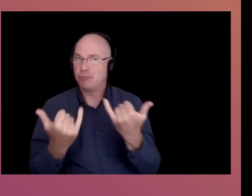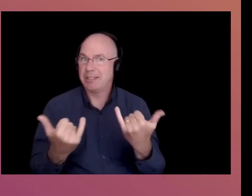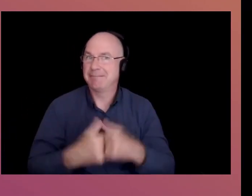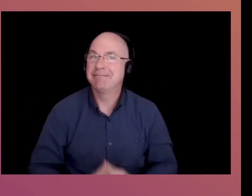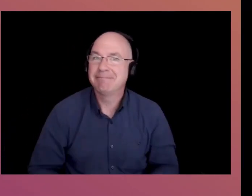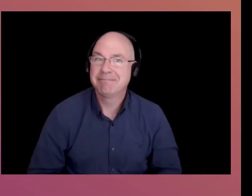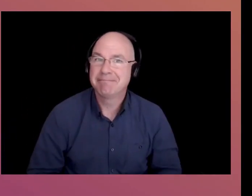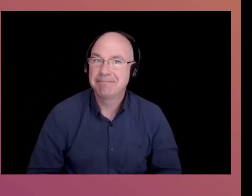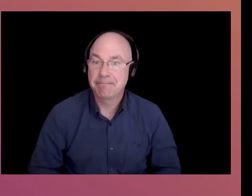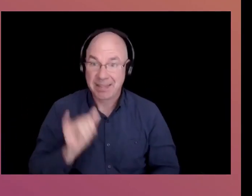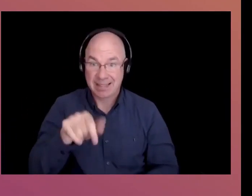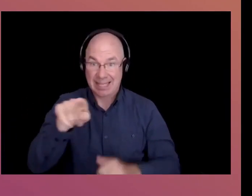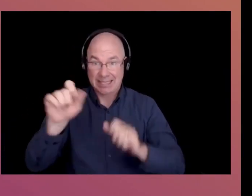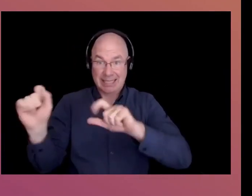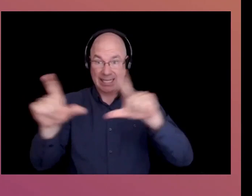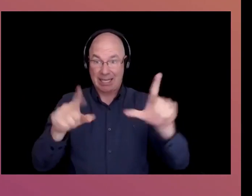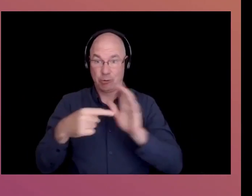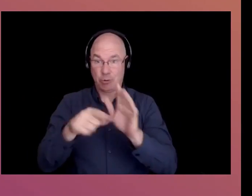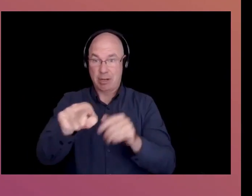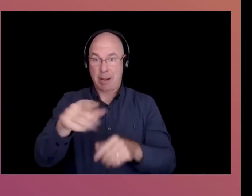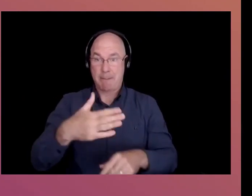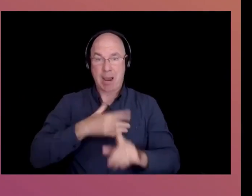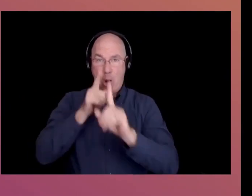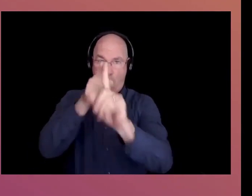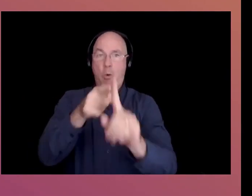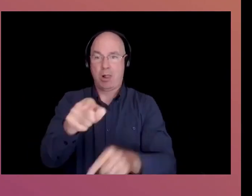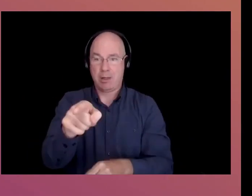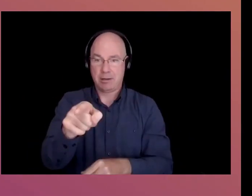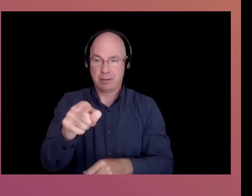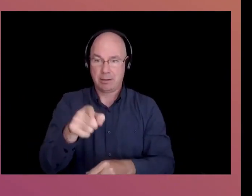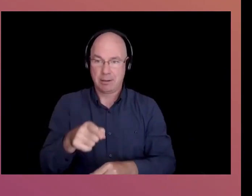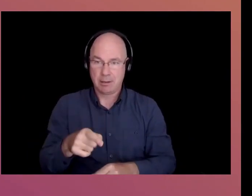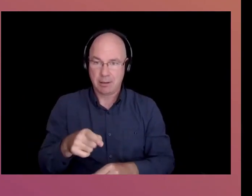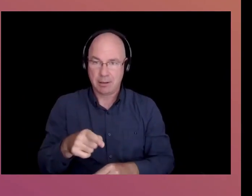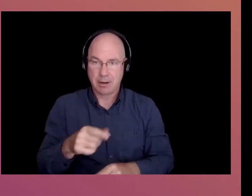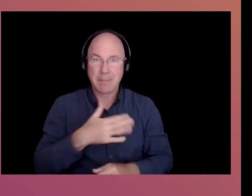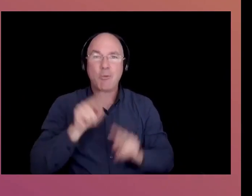This slide shows my exact goal. Please watch the video.